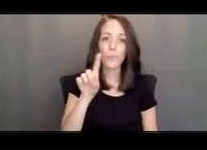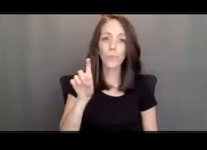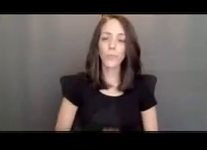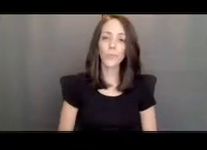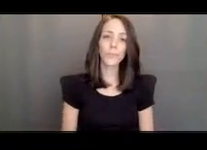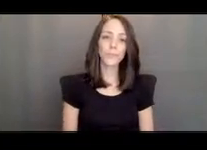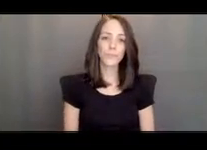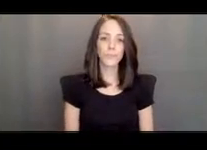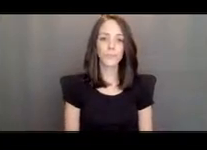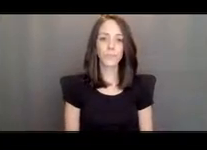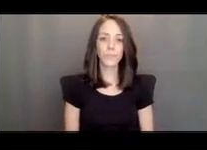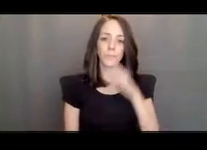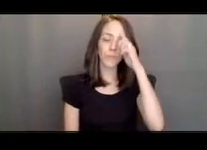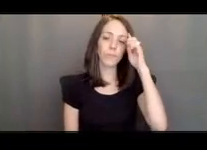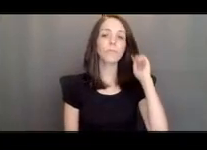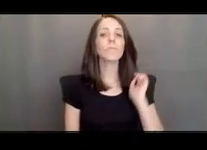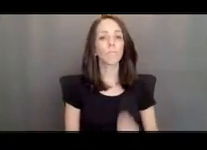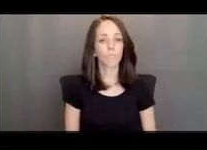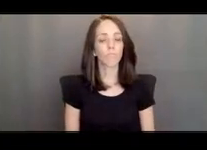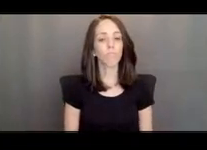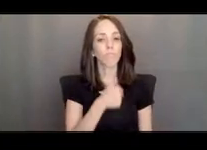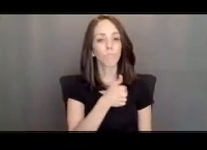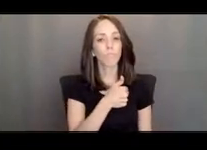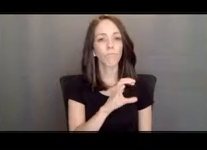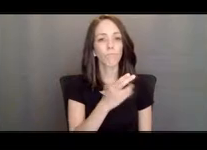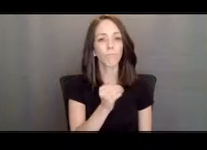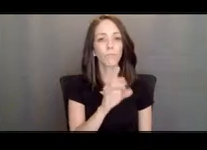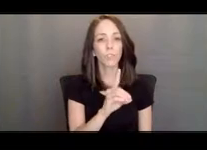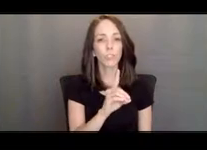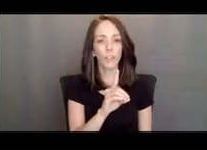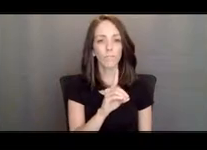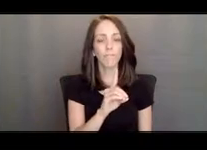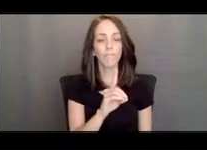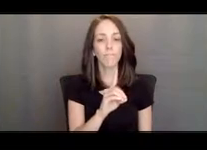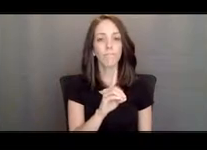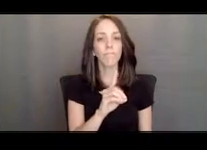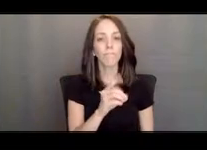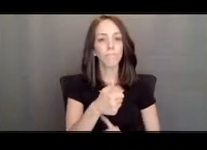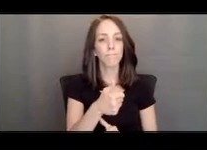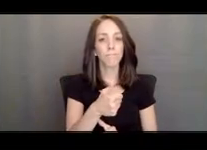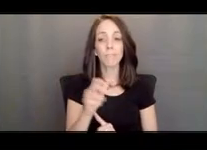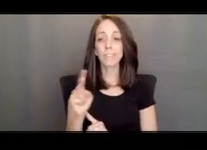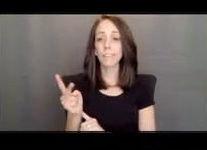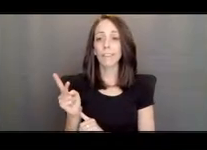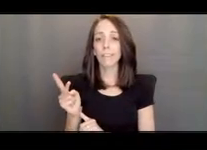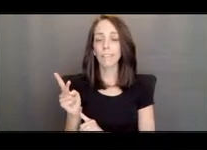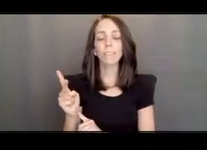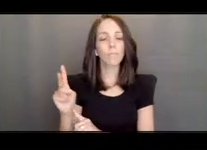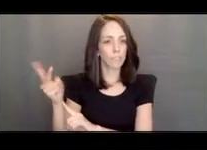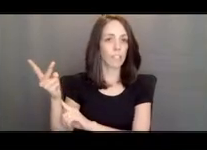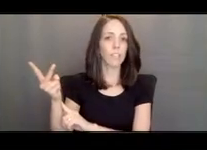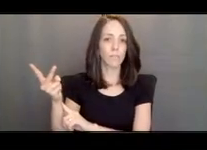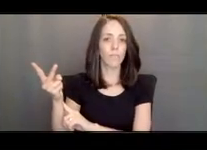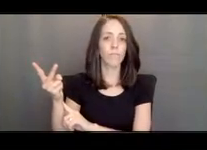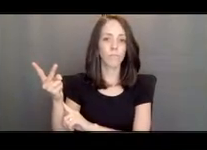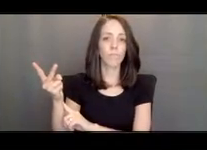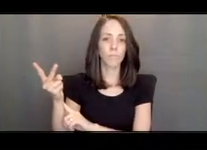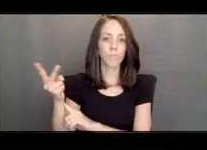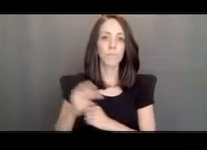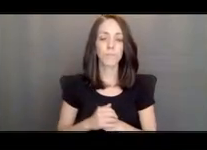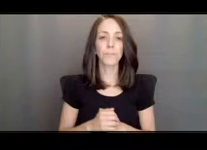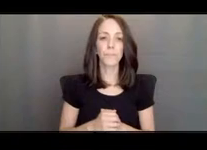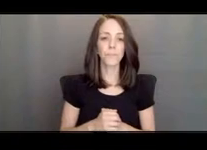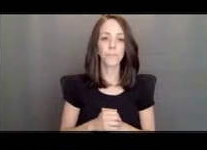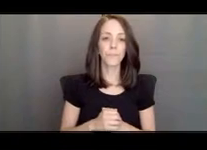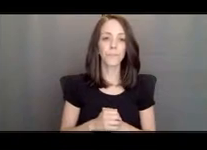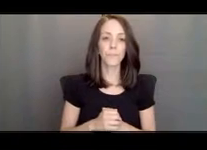So moved, Chad Paulson. Is there a second? Second, Stacey Chamberlain.